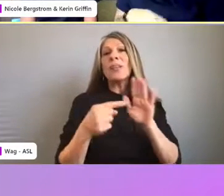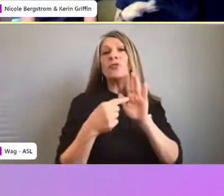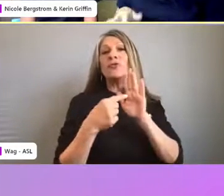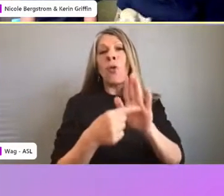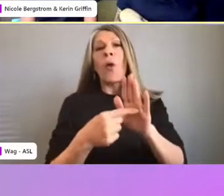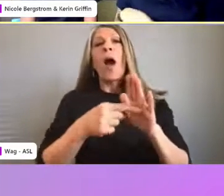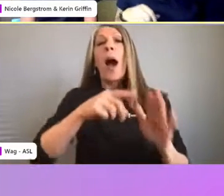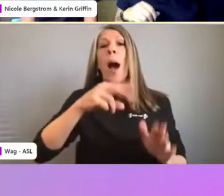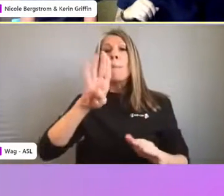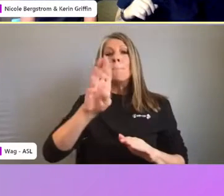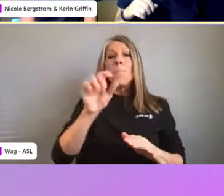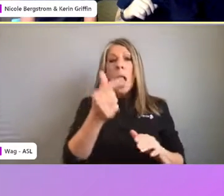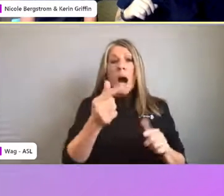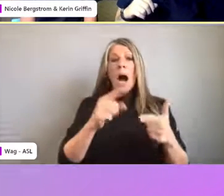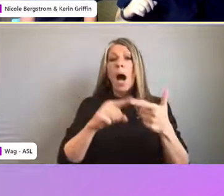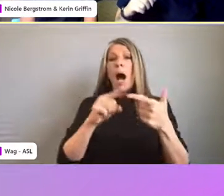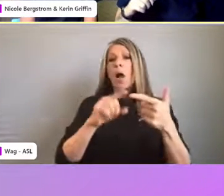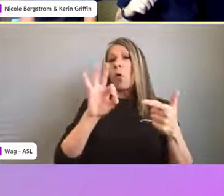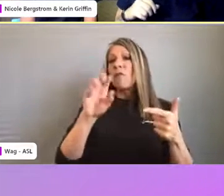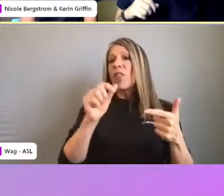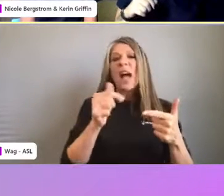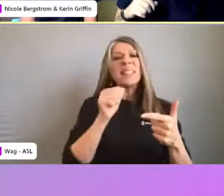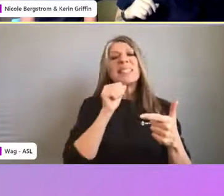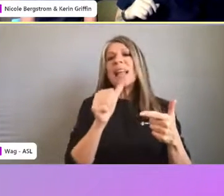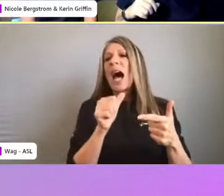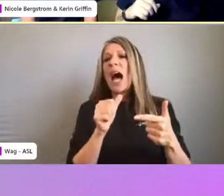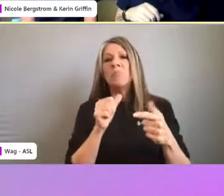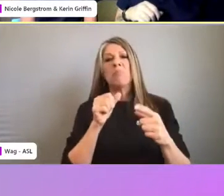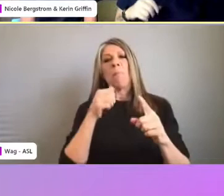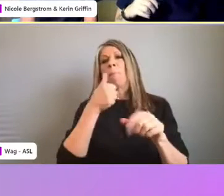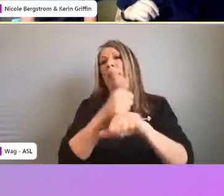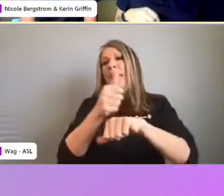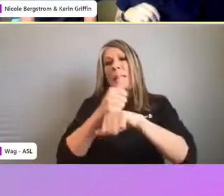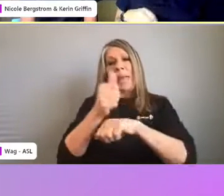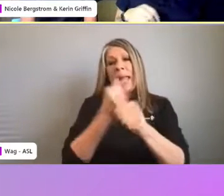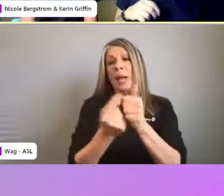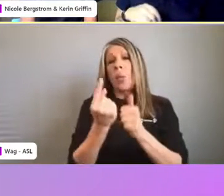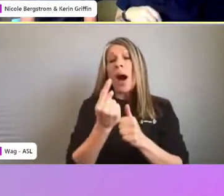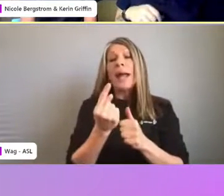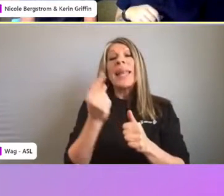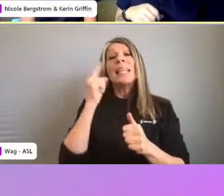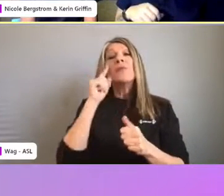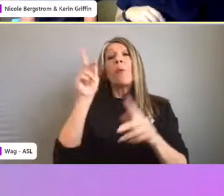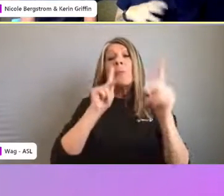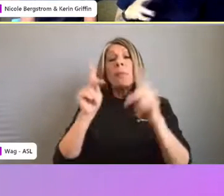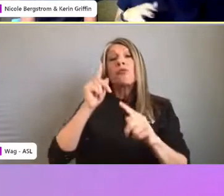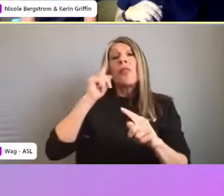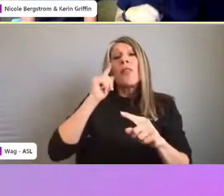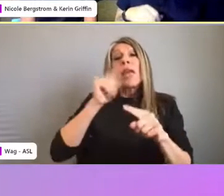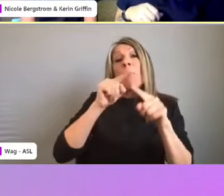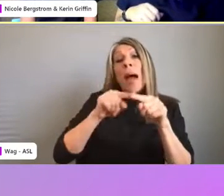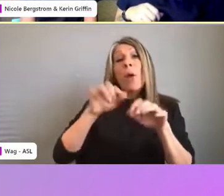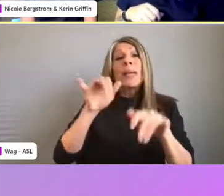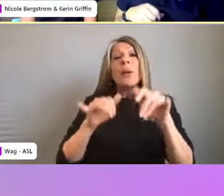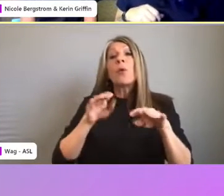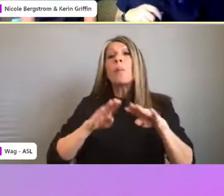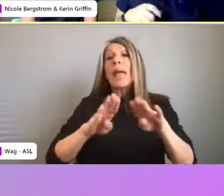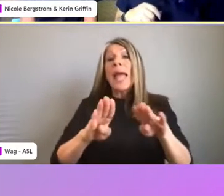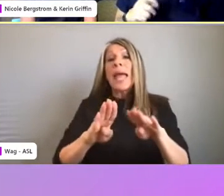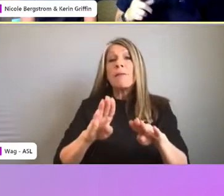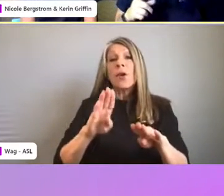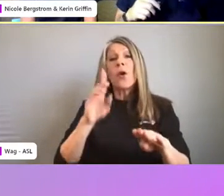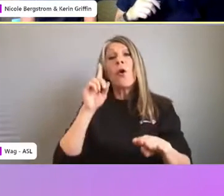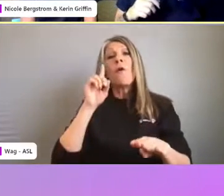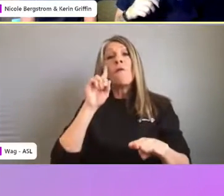flaw, or pointing any fingers. It is simply to get participants to think about keyboard behavior for a section of a site